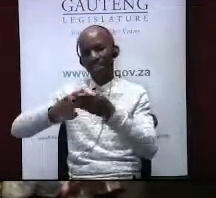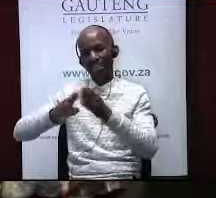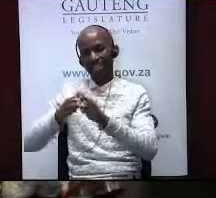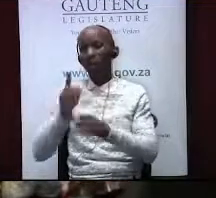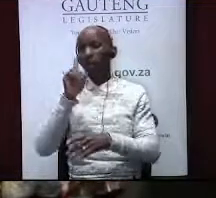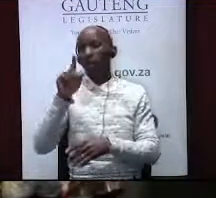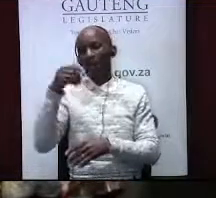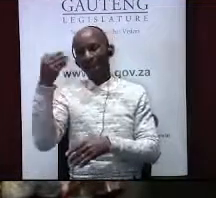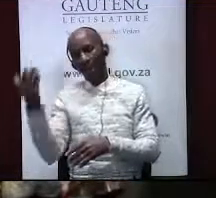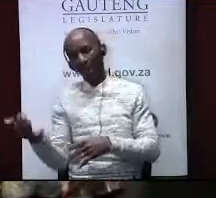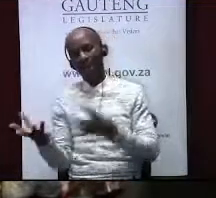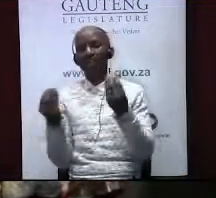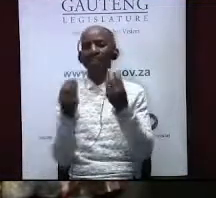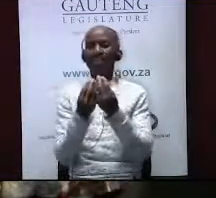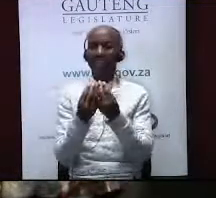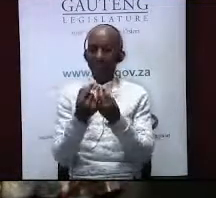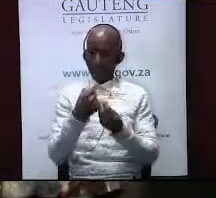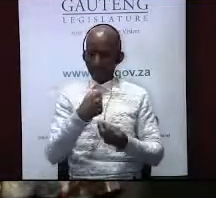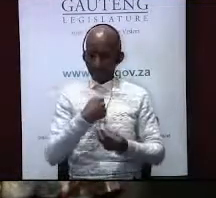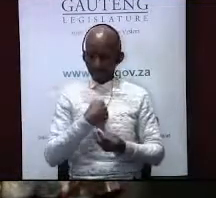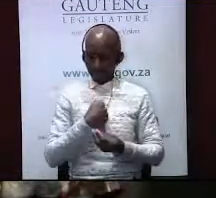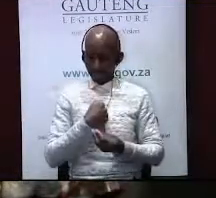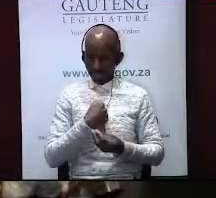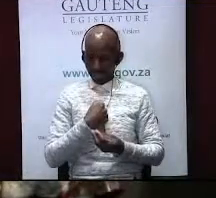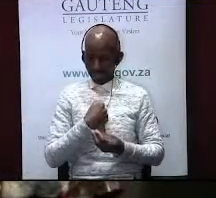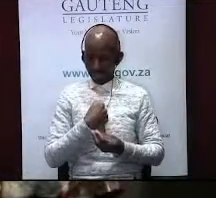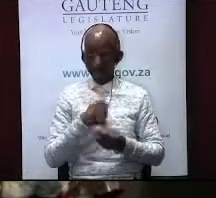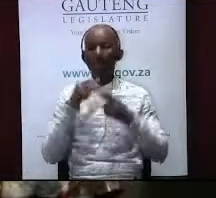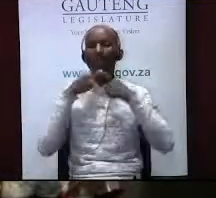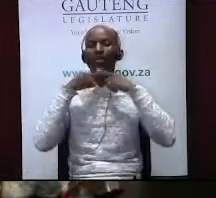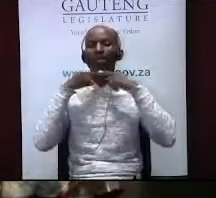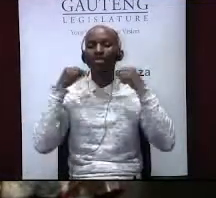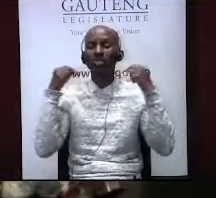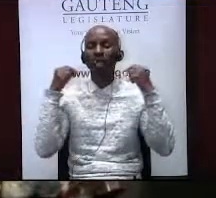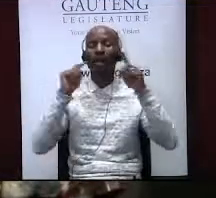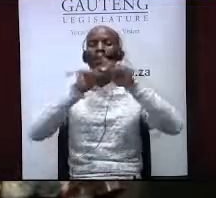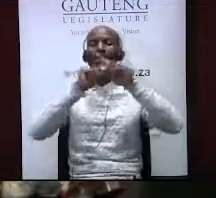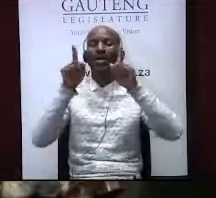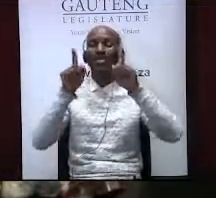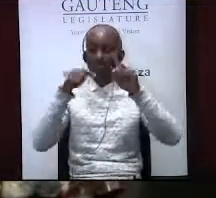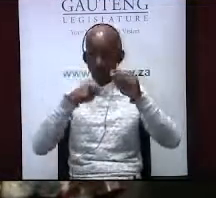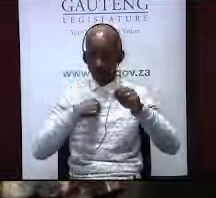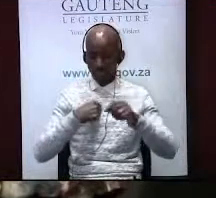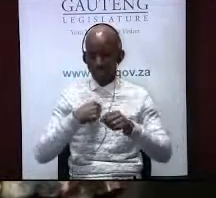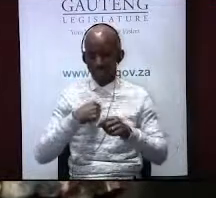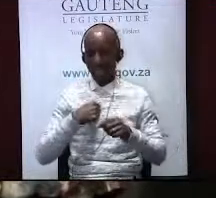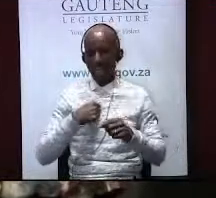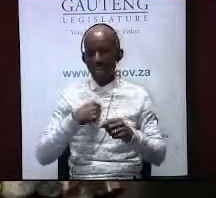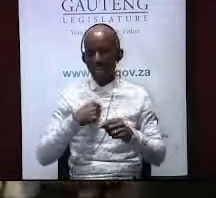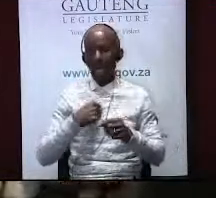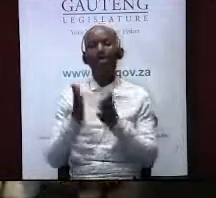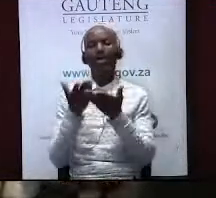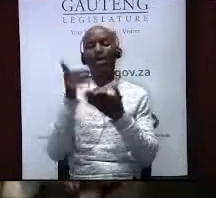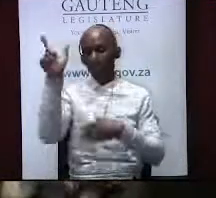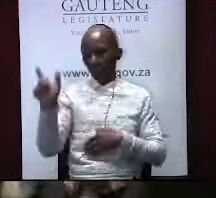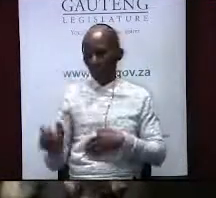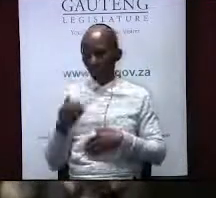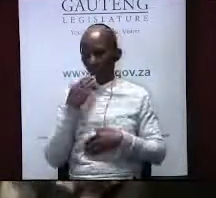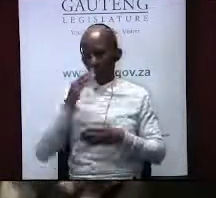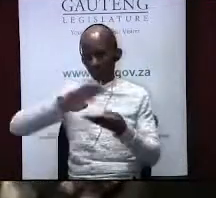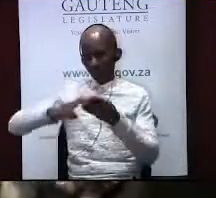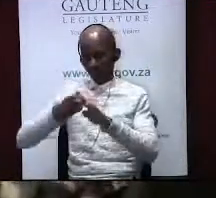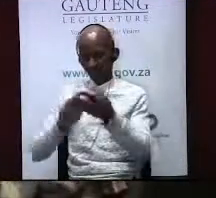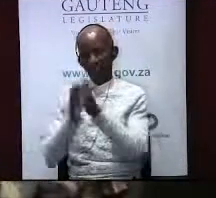One other thing is that I am a pastor, but also I am a chaplain,